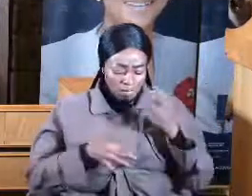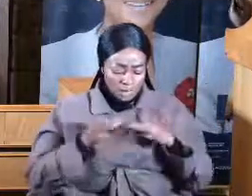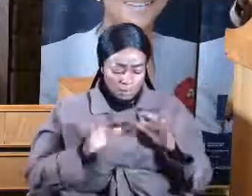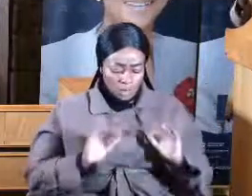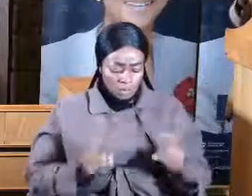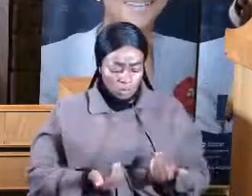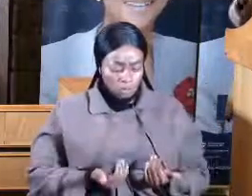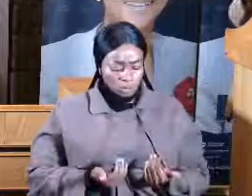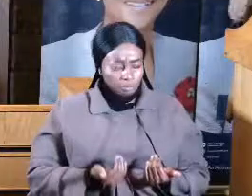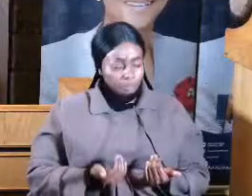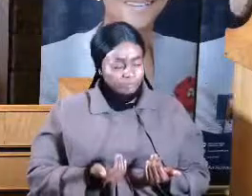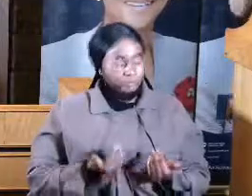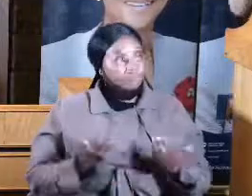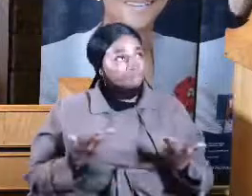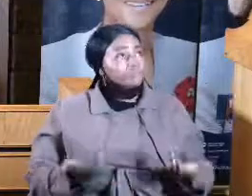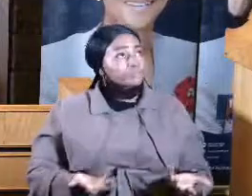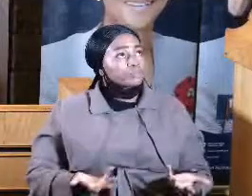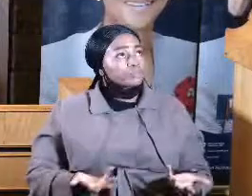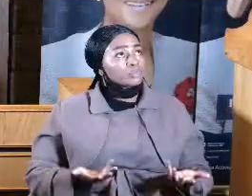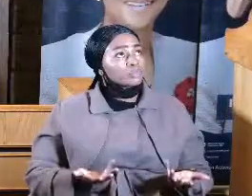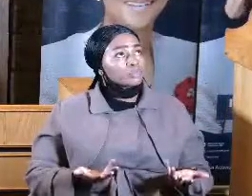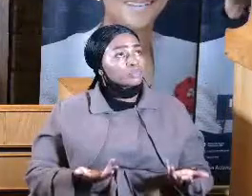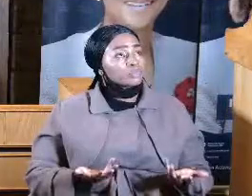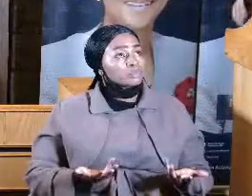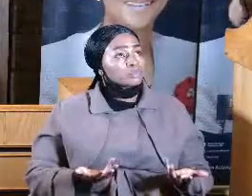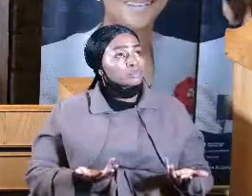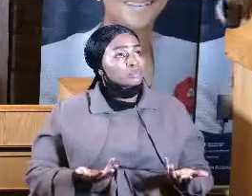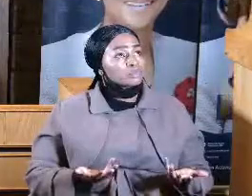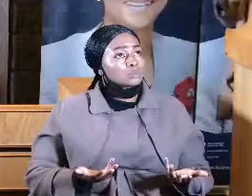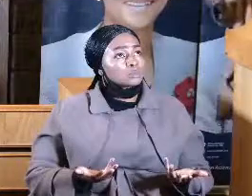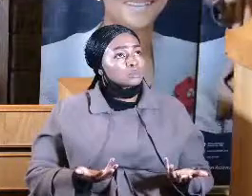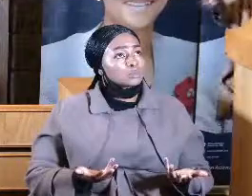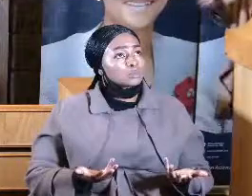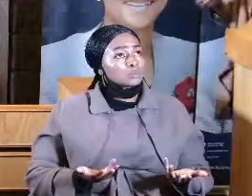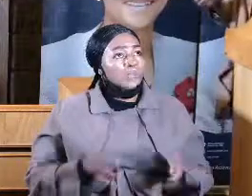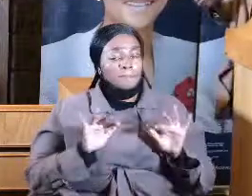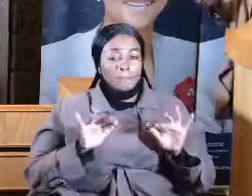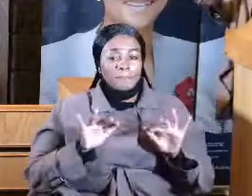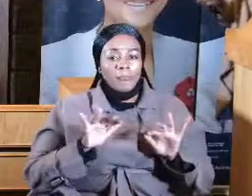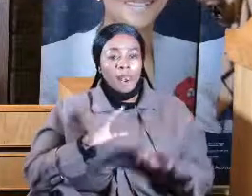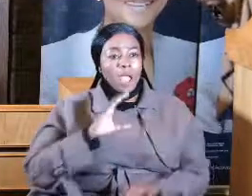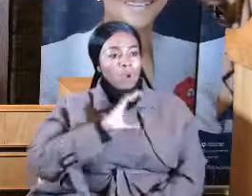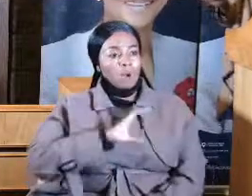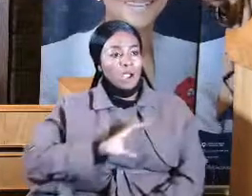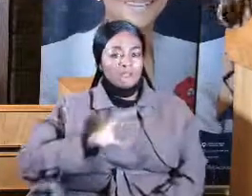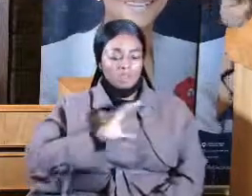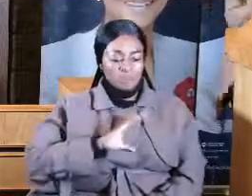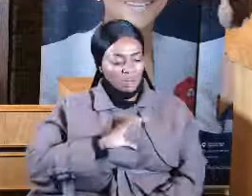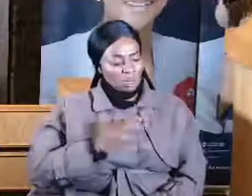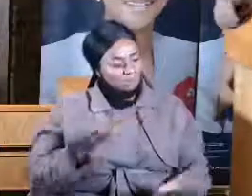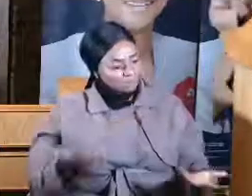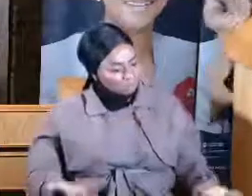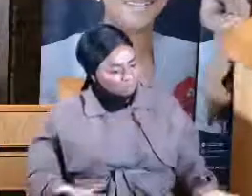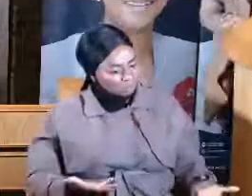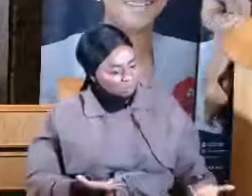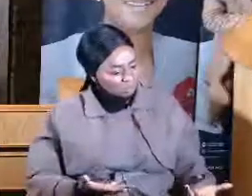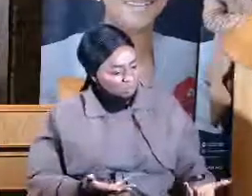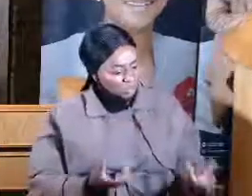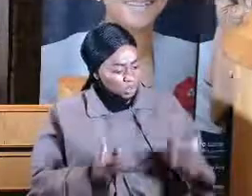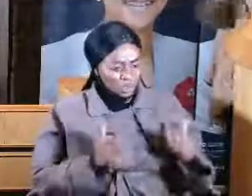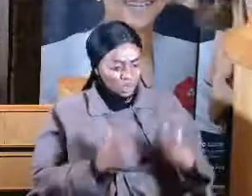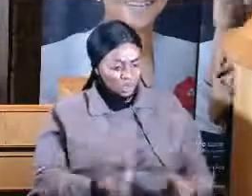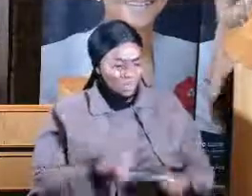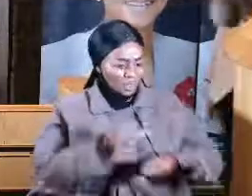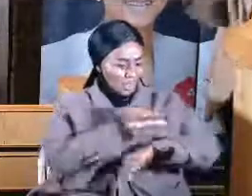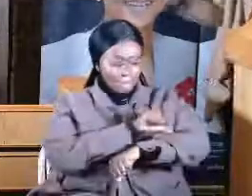very, very, very, very, very, people have become very comfortable asking people, so have you done the surgery?